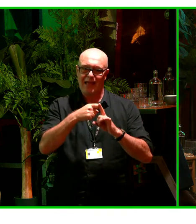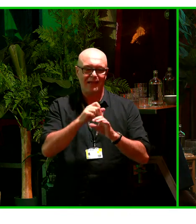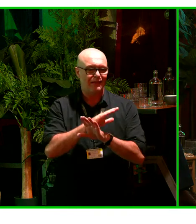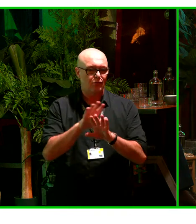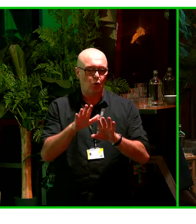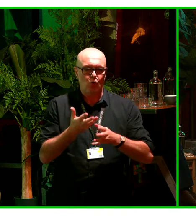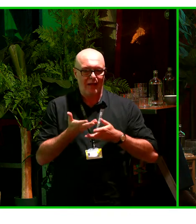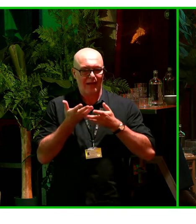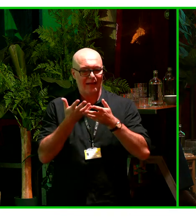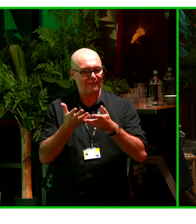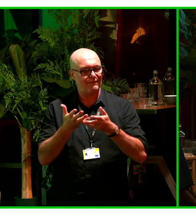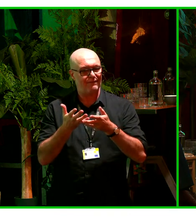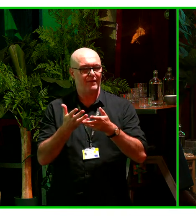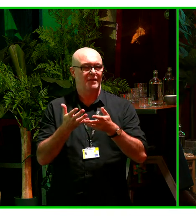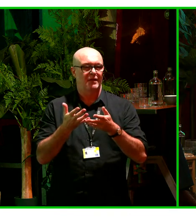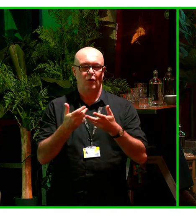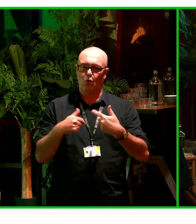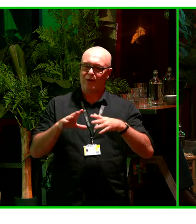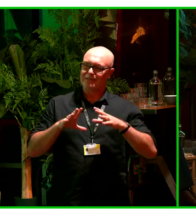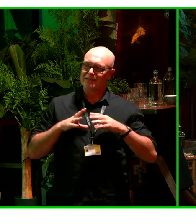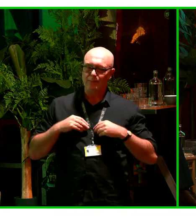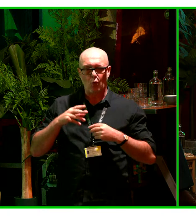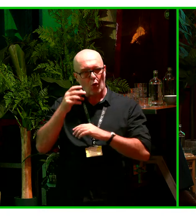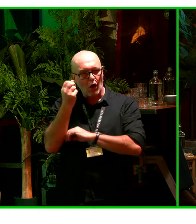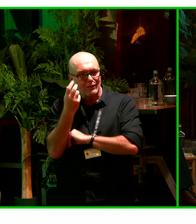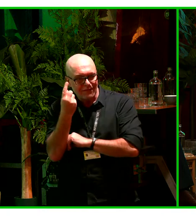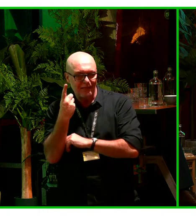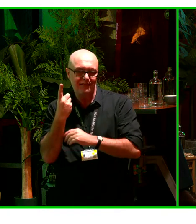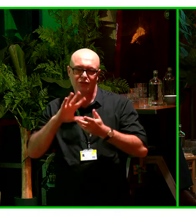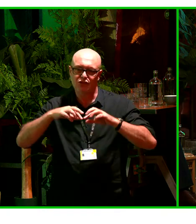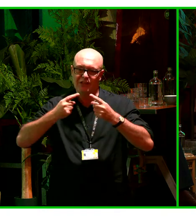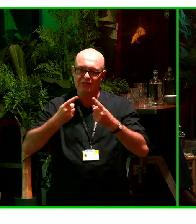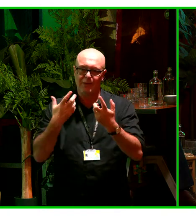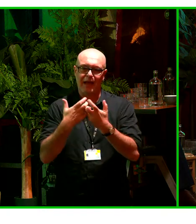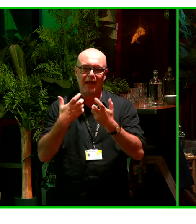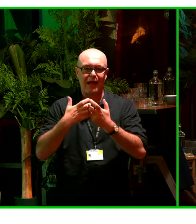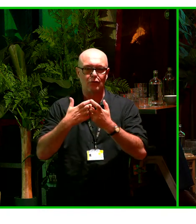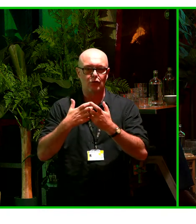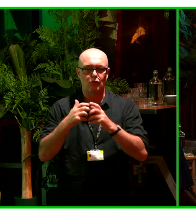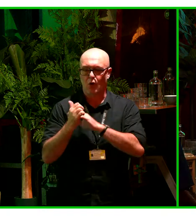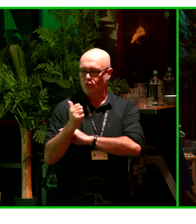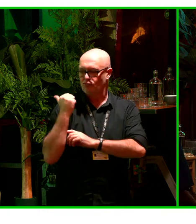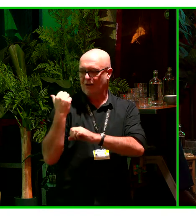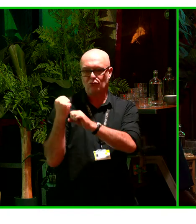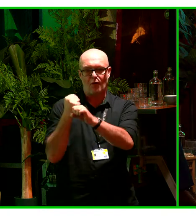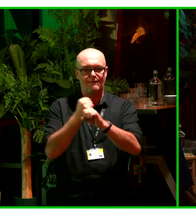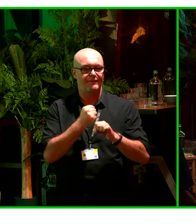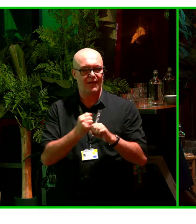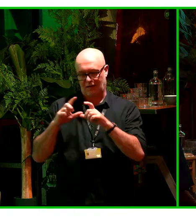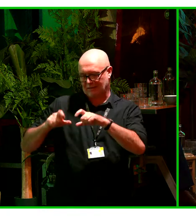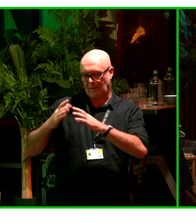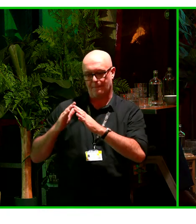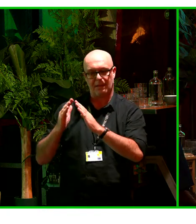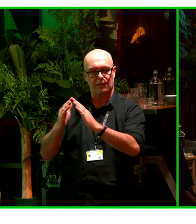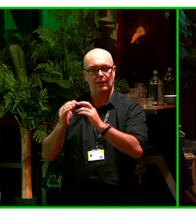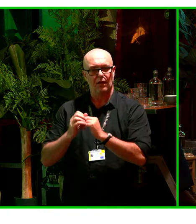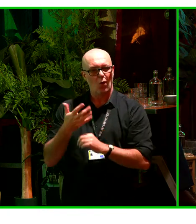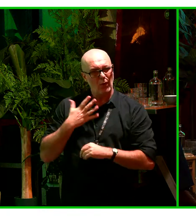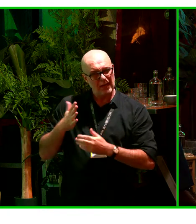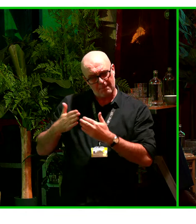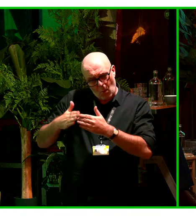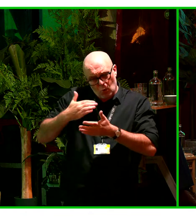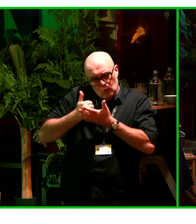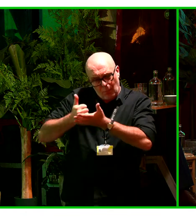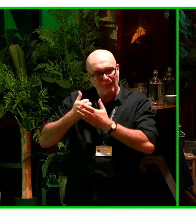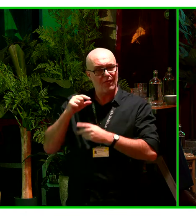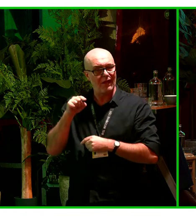do you retrofit a commercial building. I think there needs to be more support from that community to actually bring